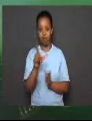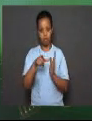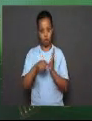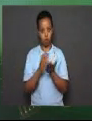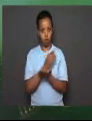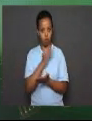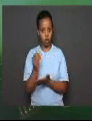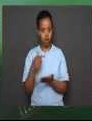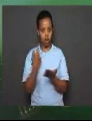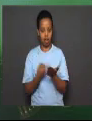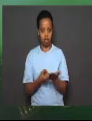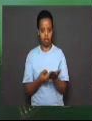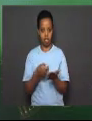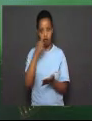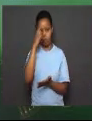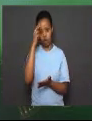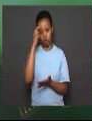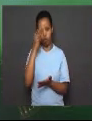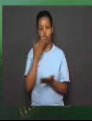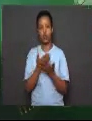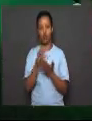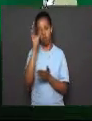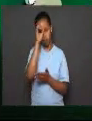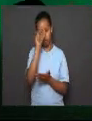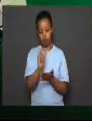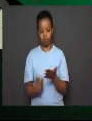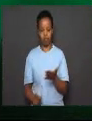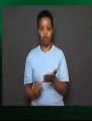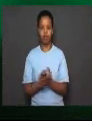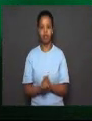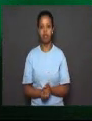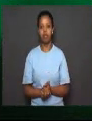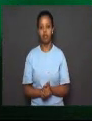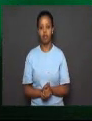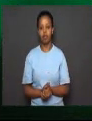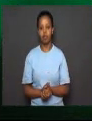to jot down your best guesses.